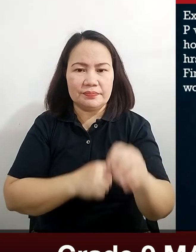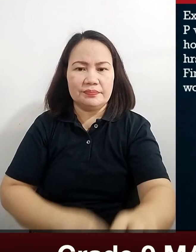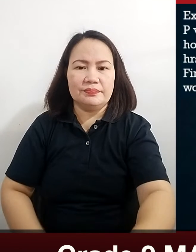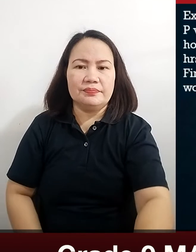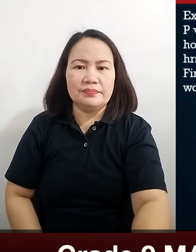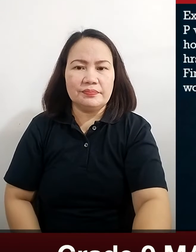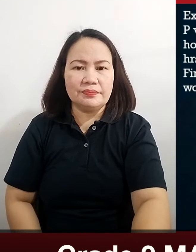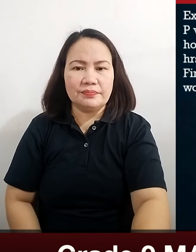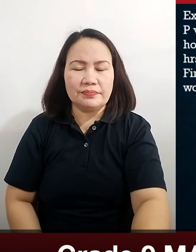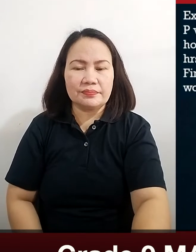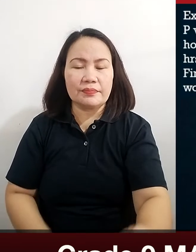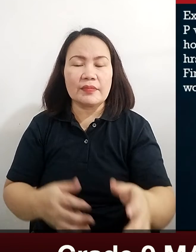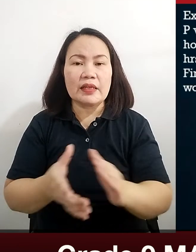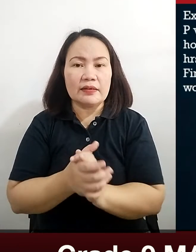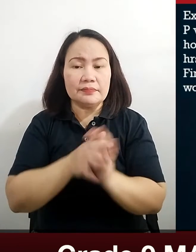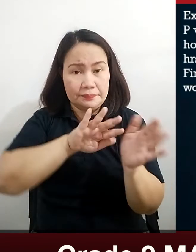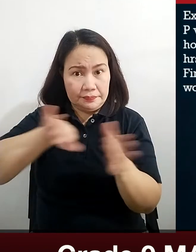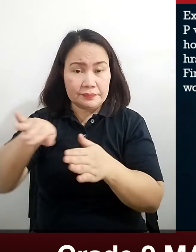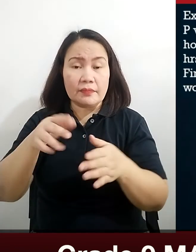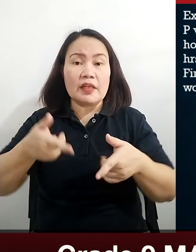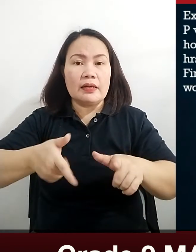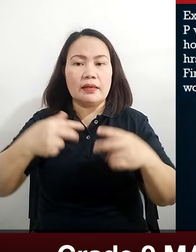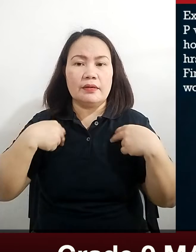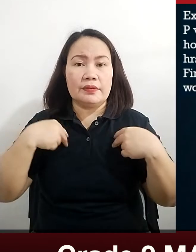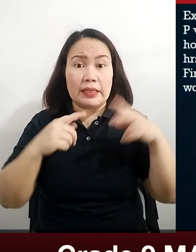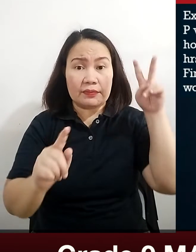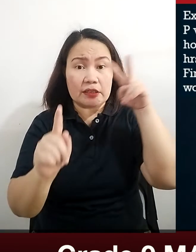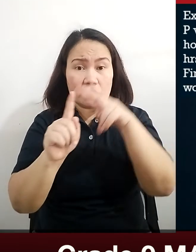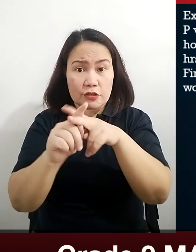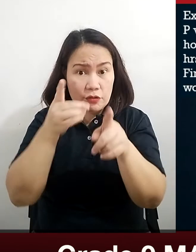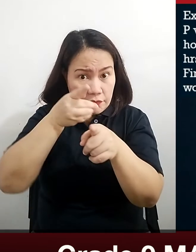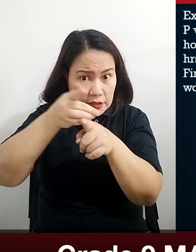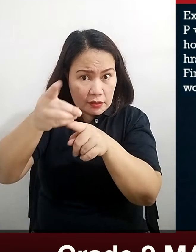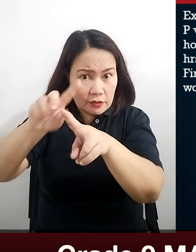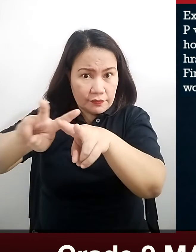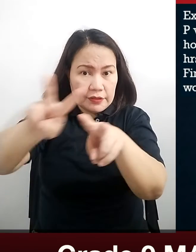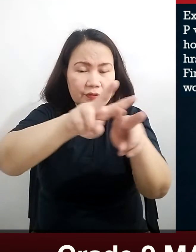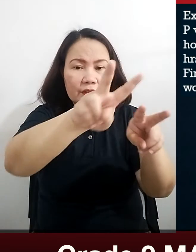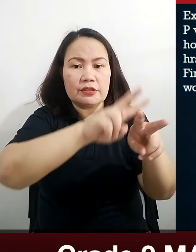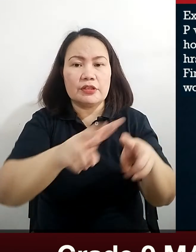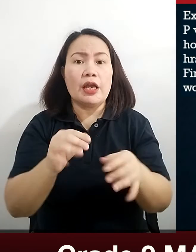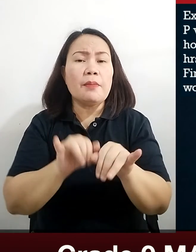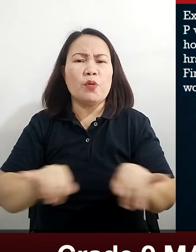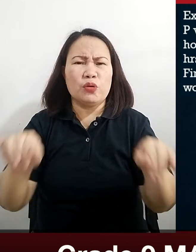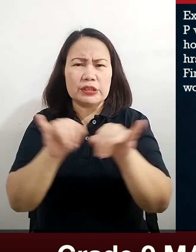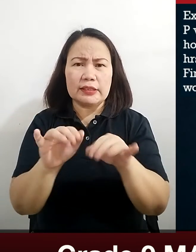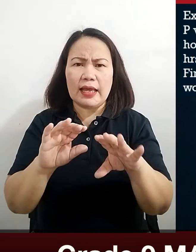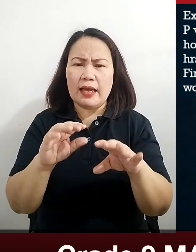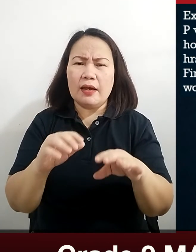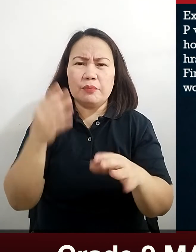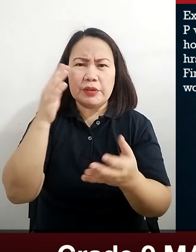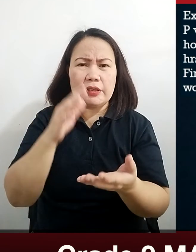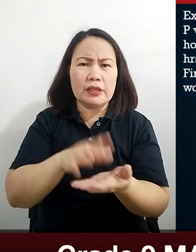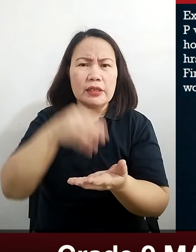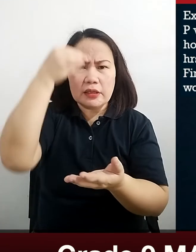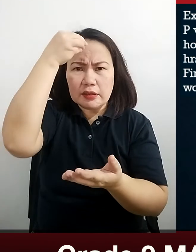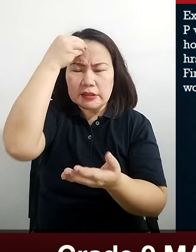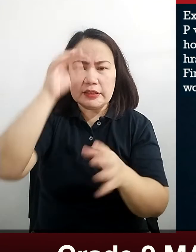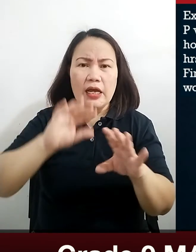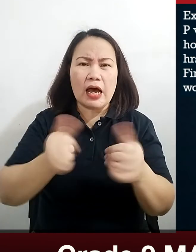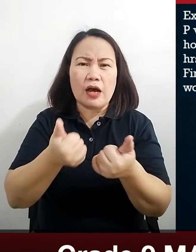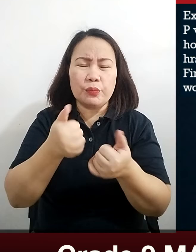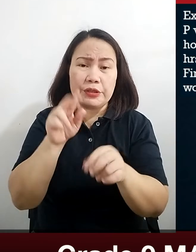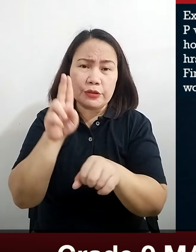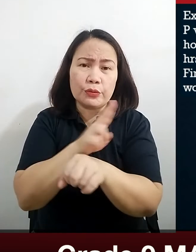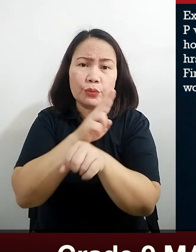Let's have application of direct variation, no? Importante kung saan natin pwedeng gamitin, no?